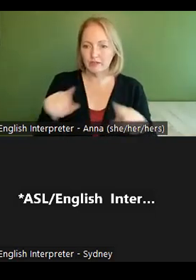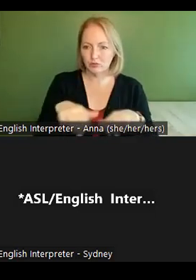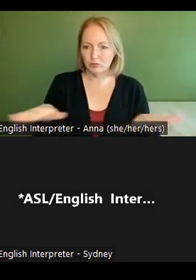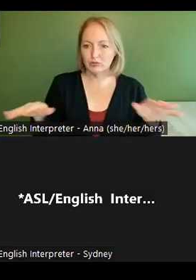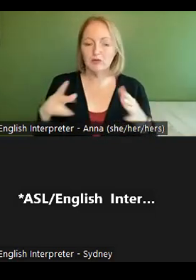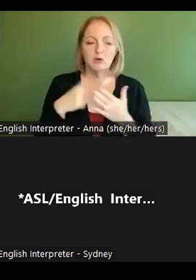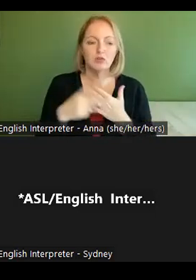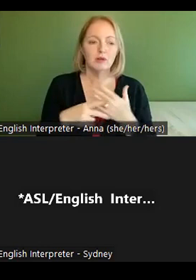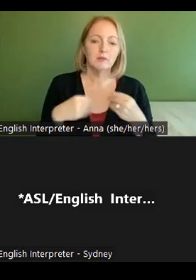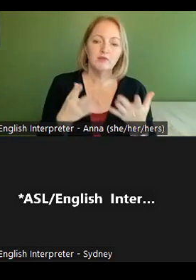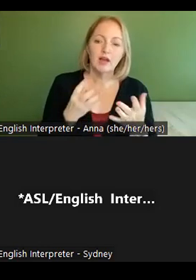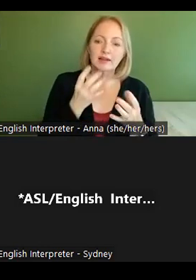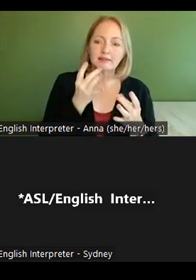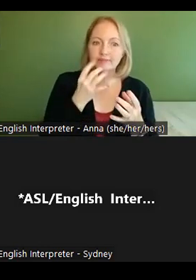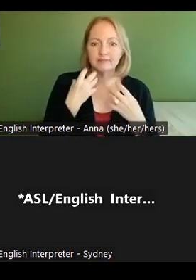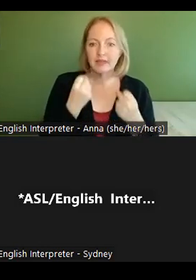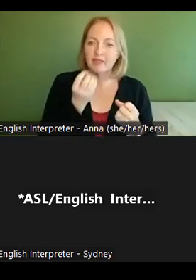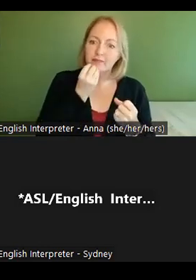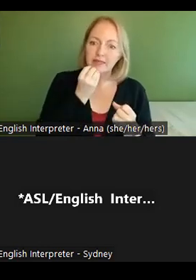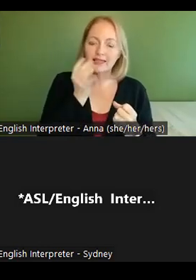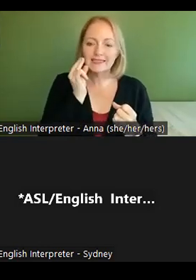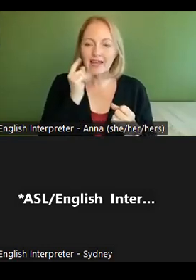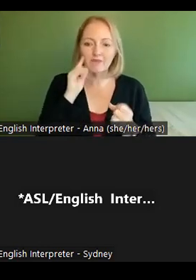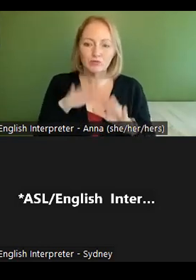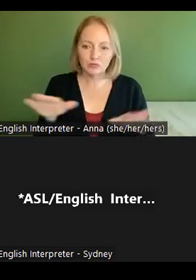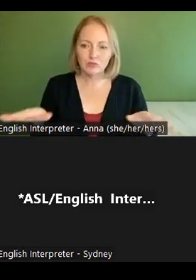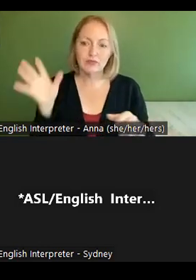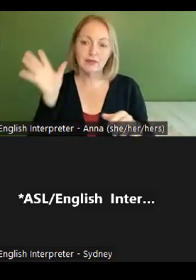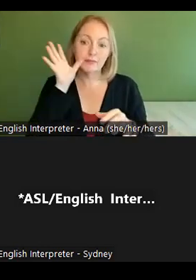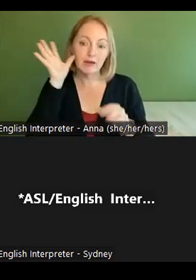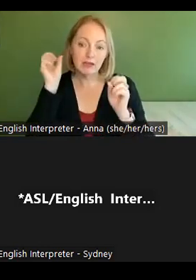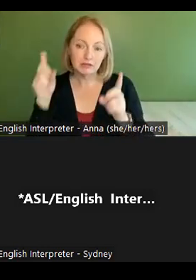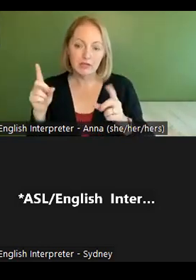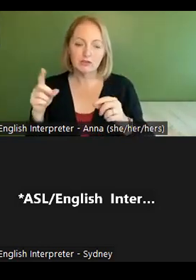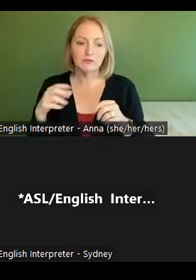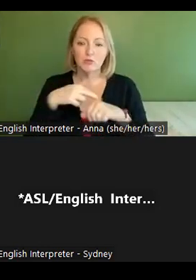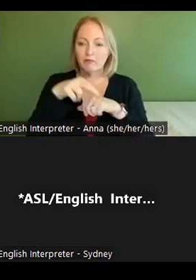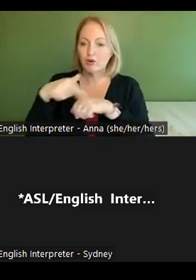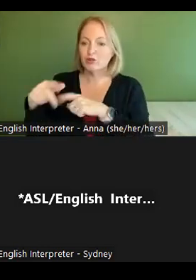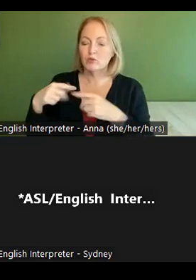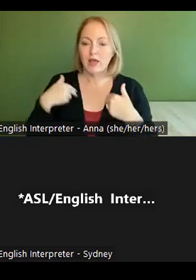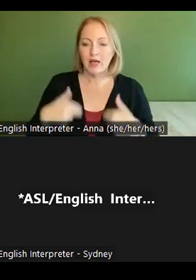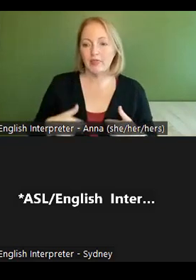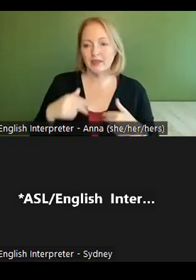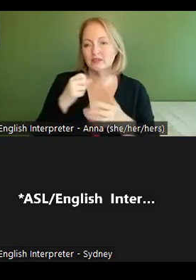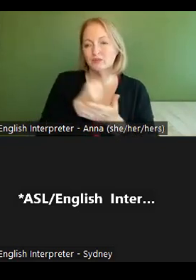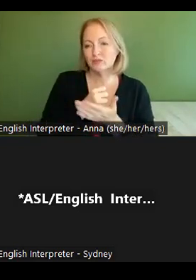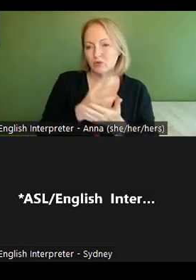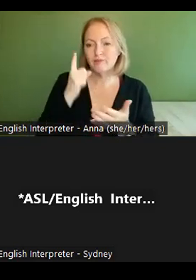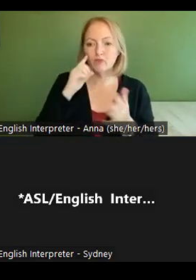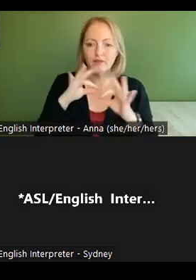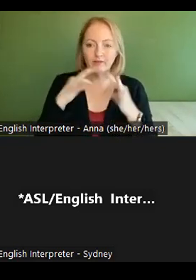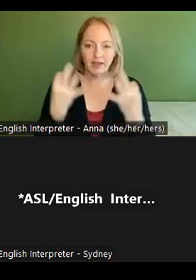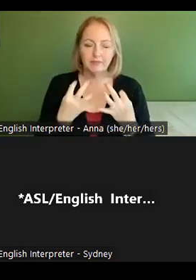also provide nutritious meals and snacks to children, parent education, referrals to health and social services for families,